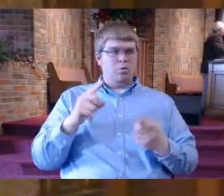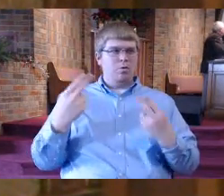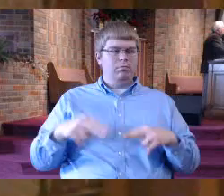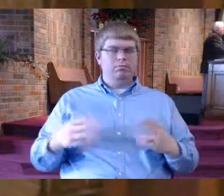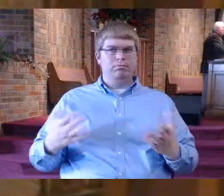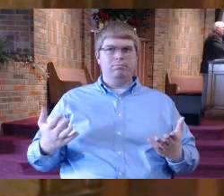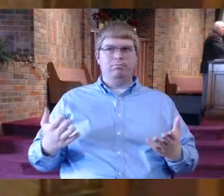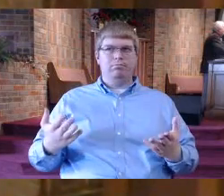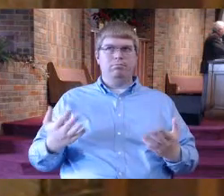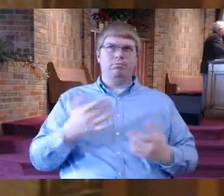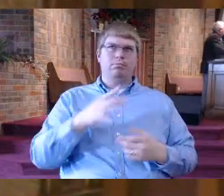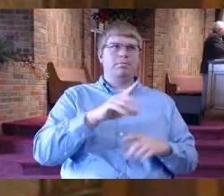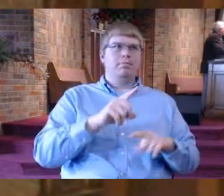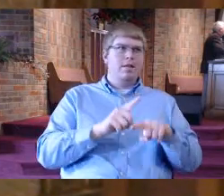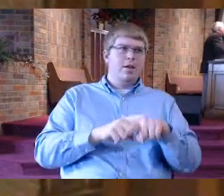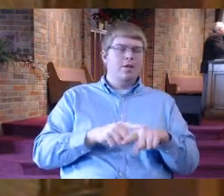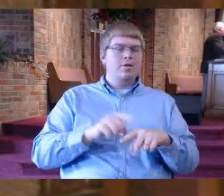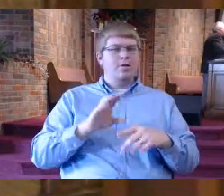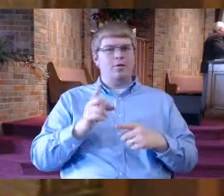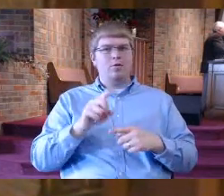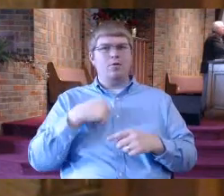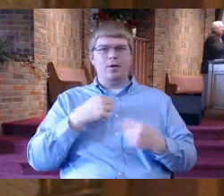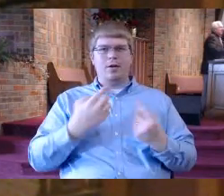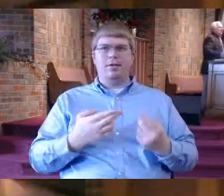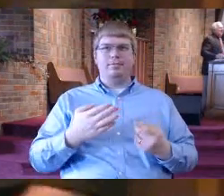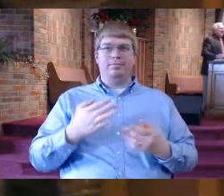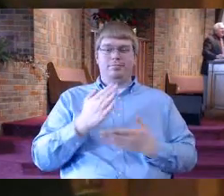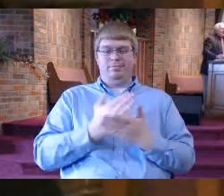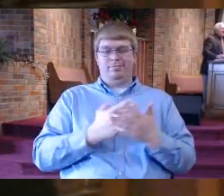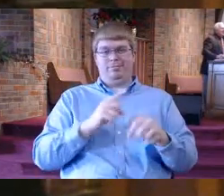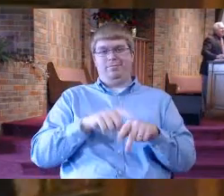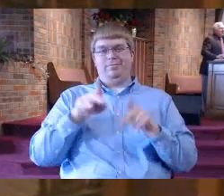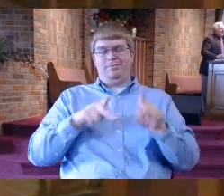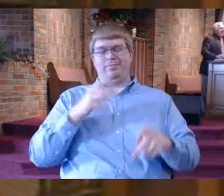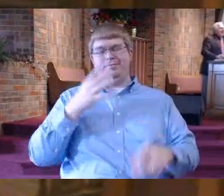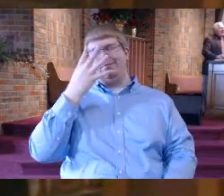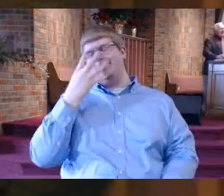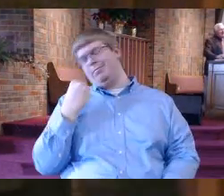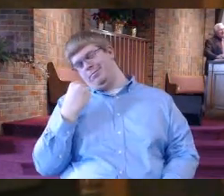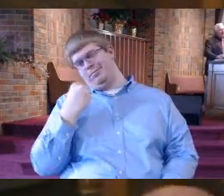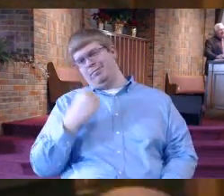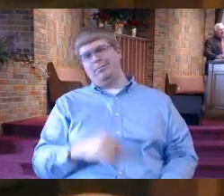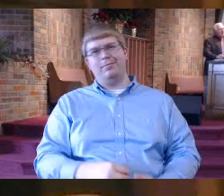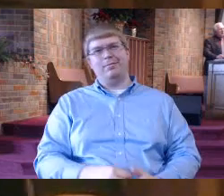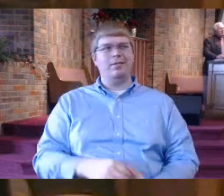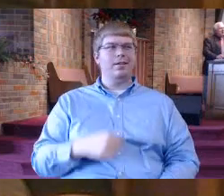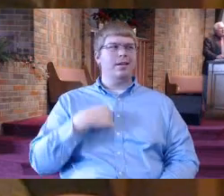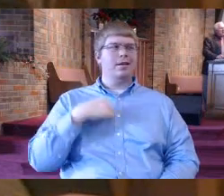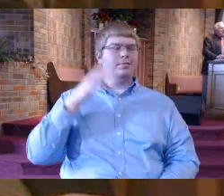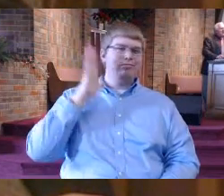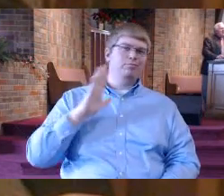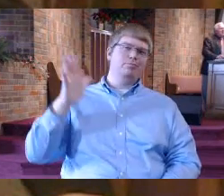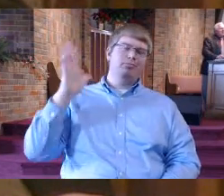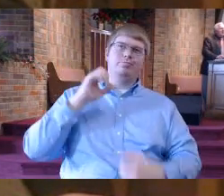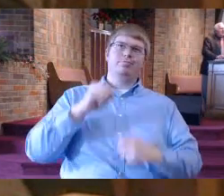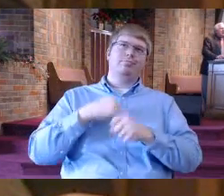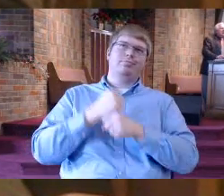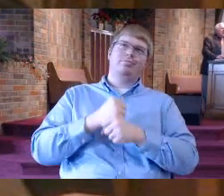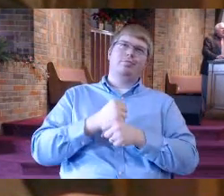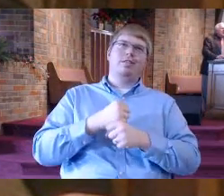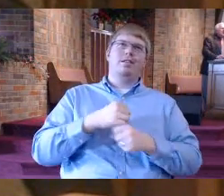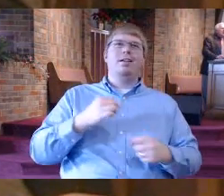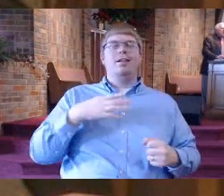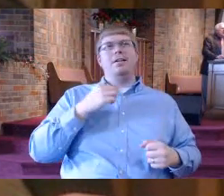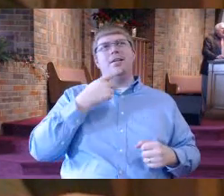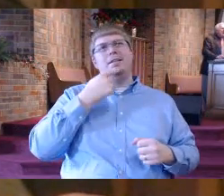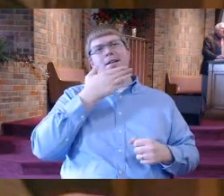Well, it depends on where I'm at. Some people go to sleep. I had a lady years ago told me that the best thing to put her